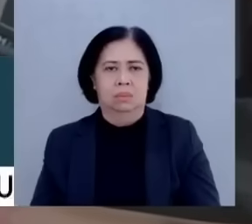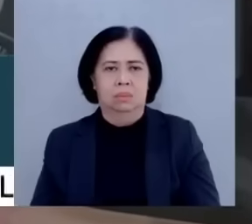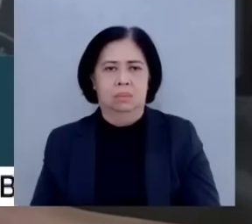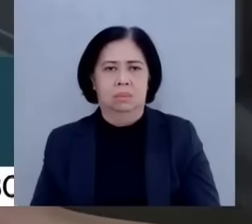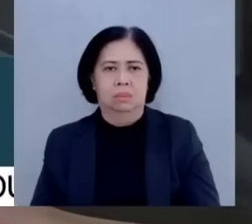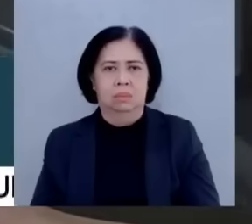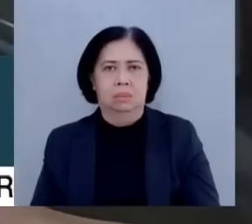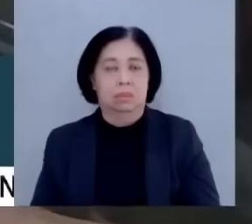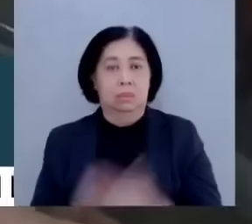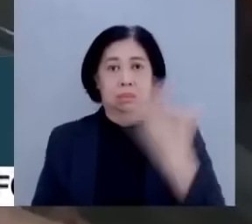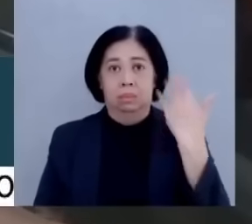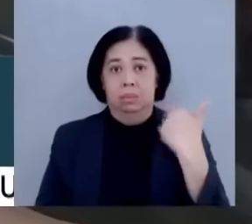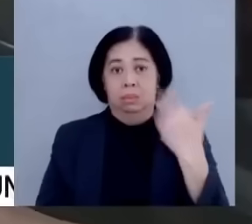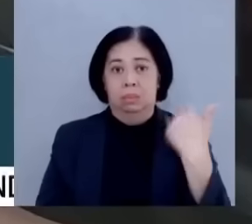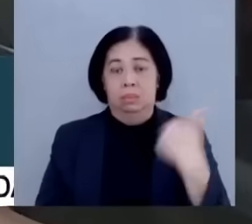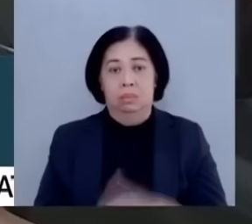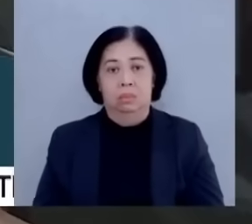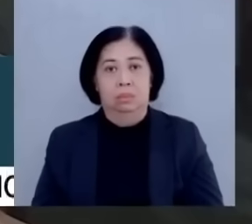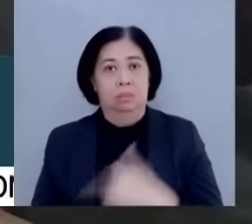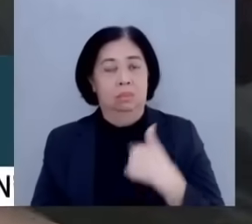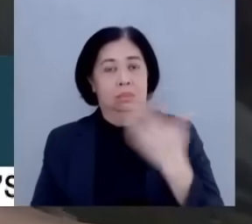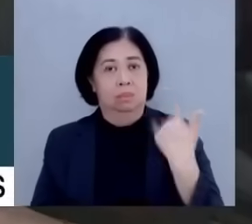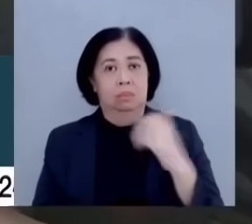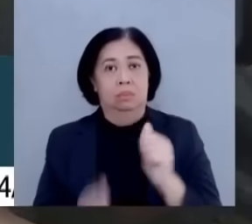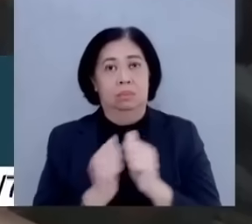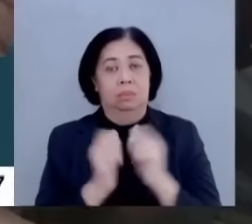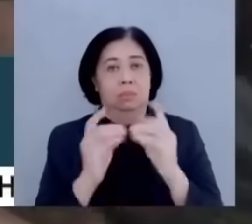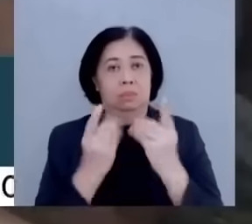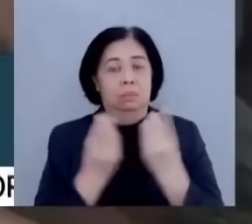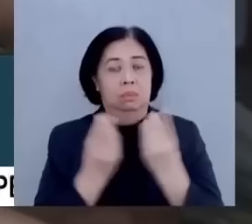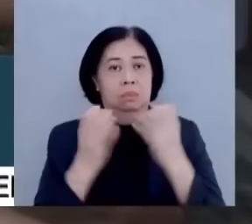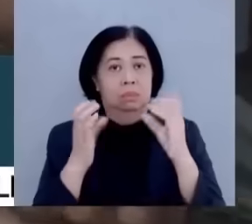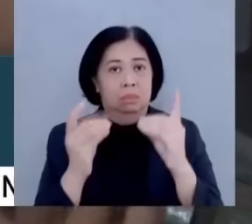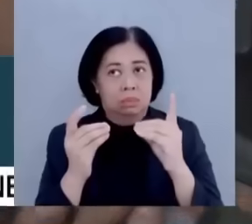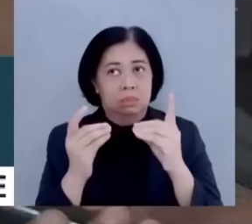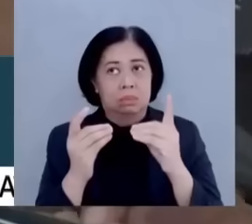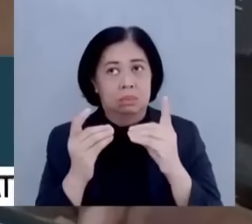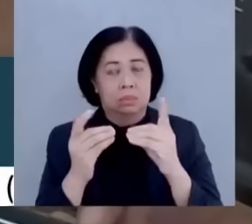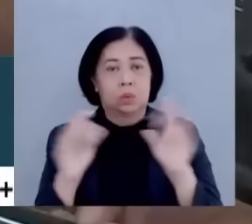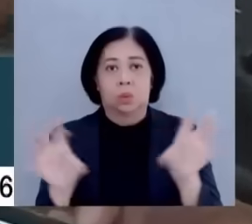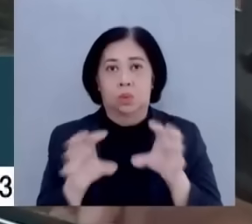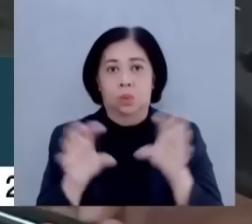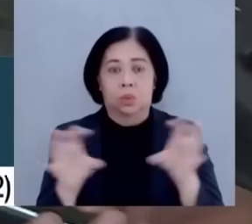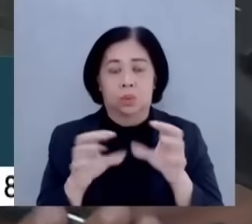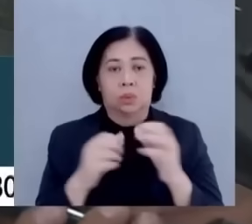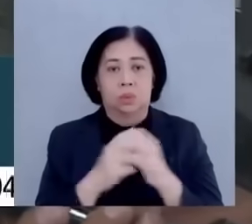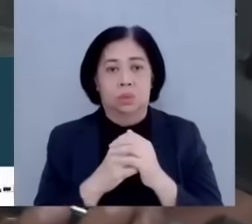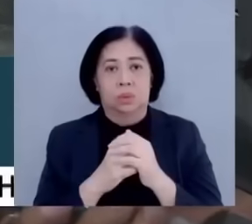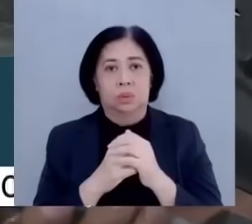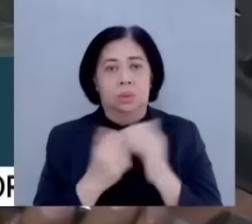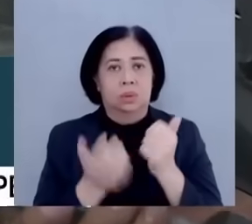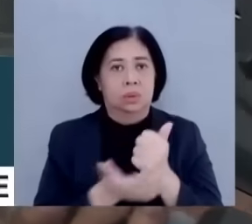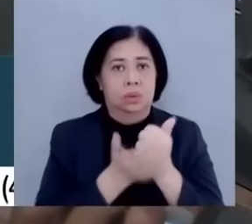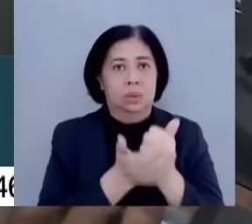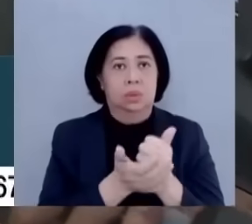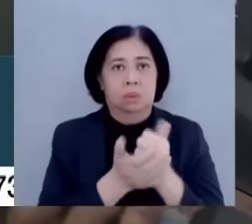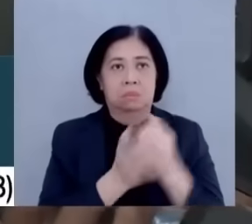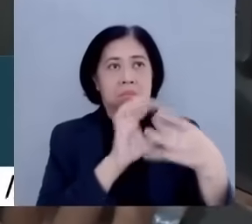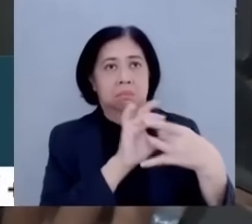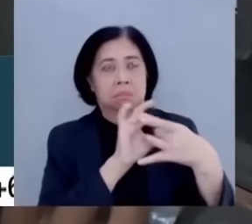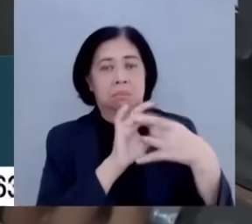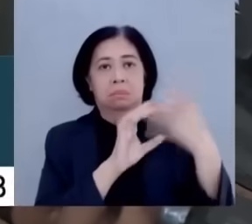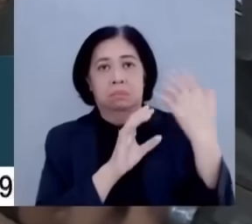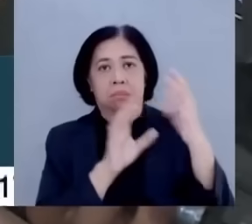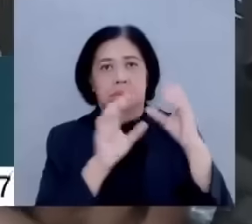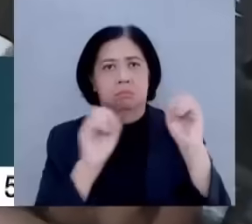Before, when I was with DepEd and working to help the administration, wala